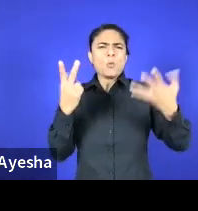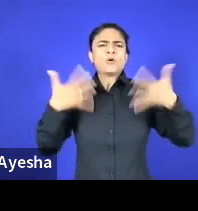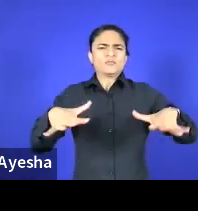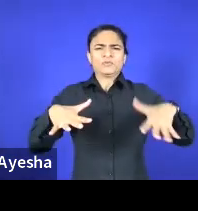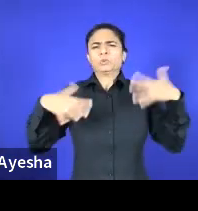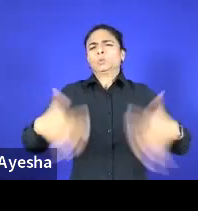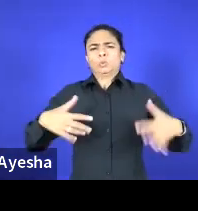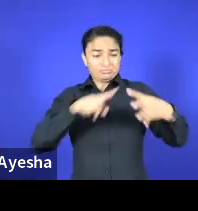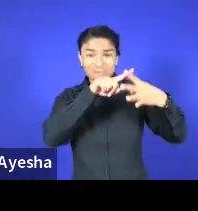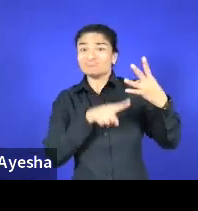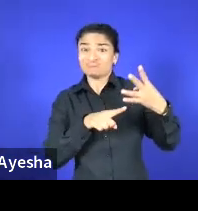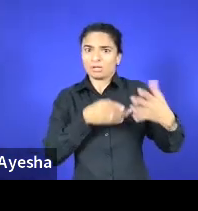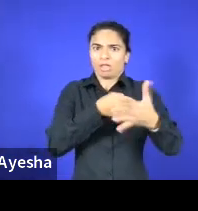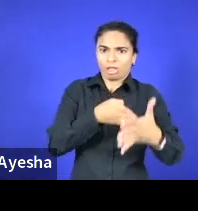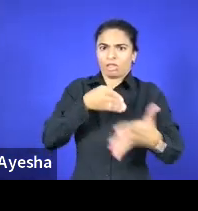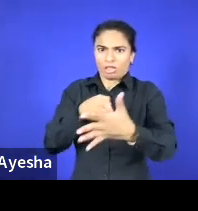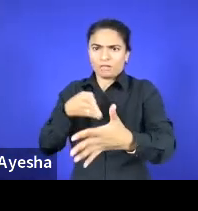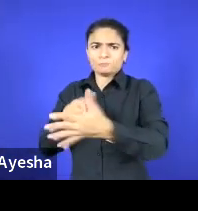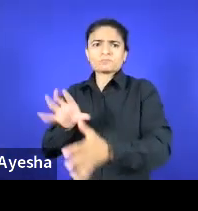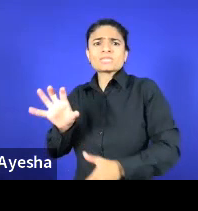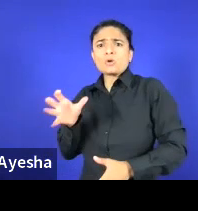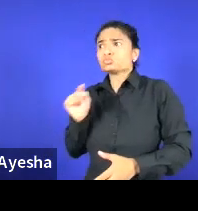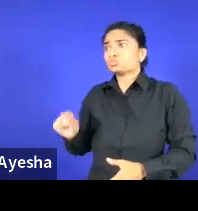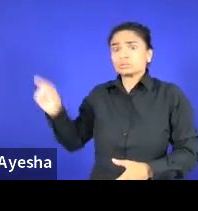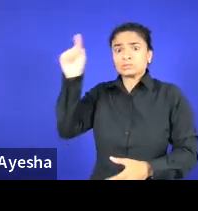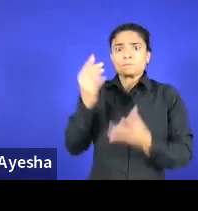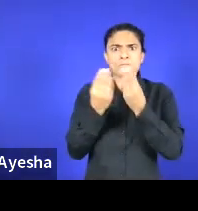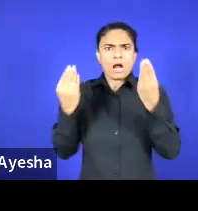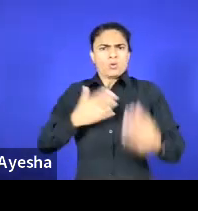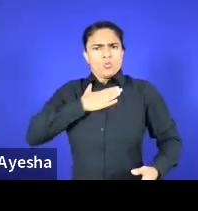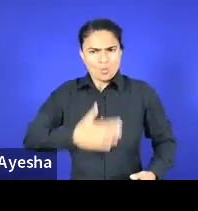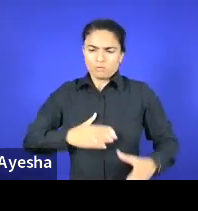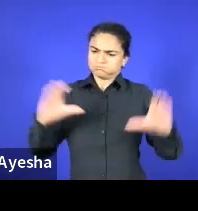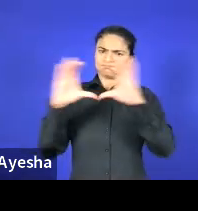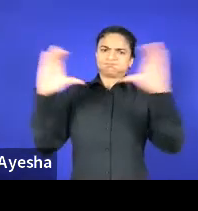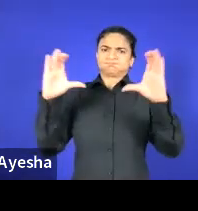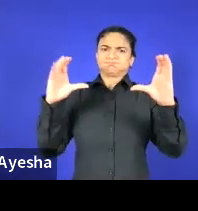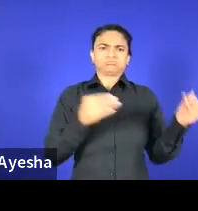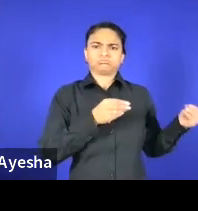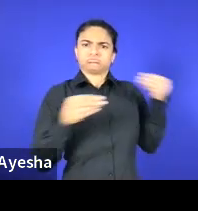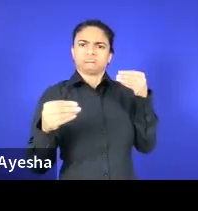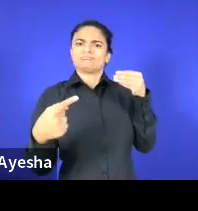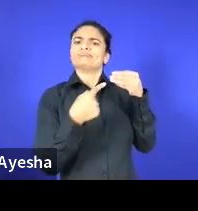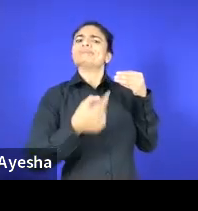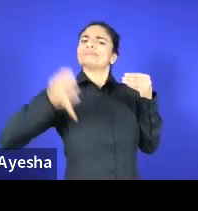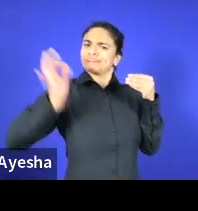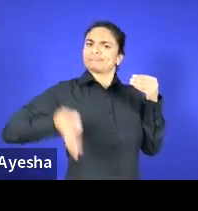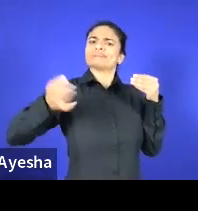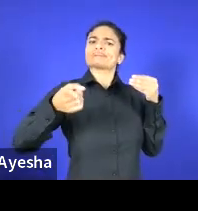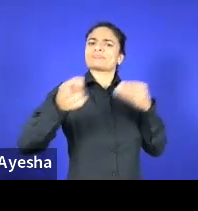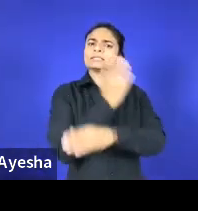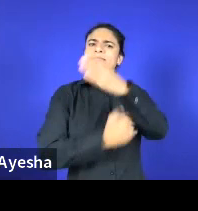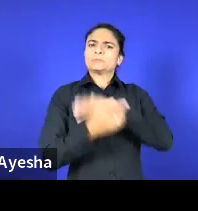that it prevents fraud and will ensure that real people with disability, if I may say,